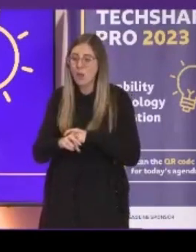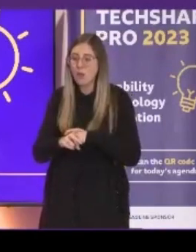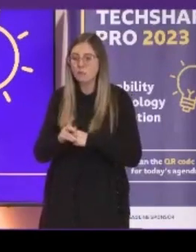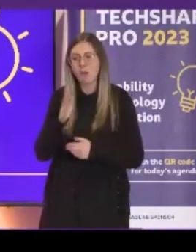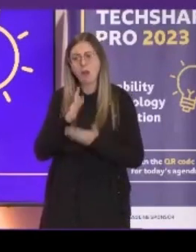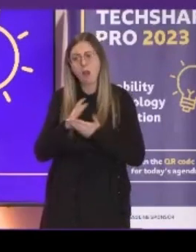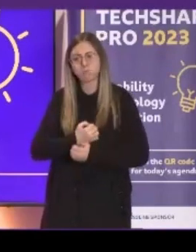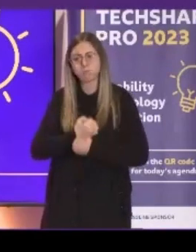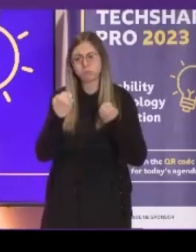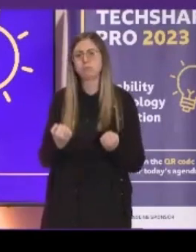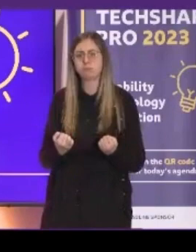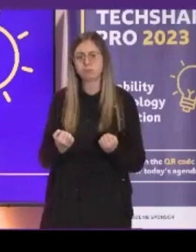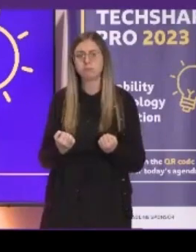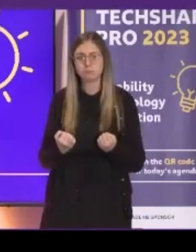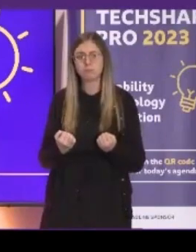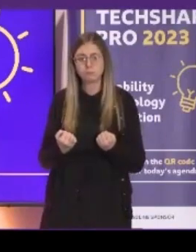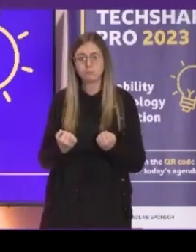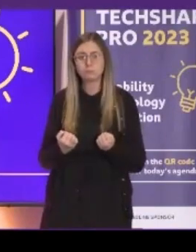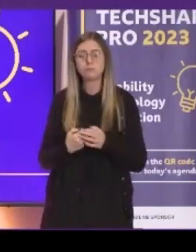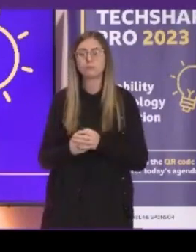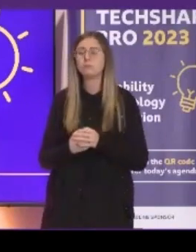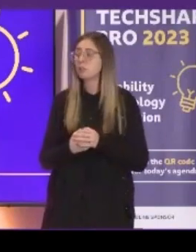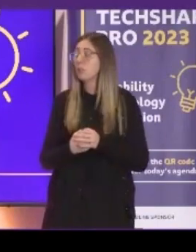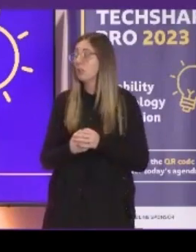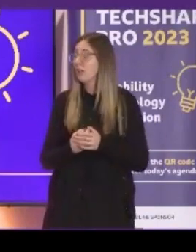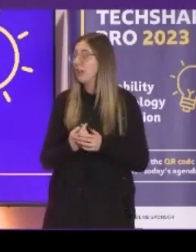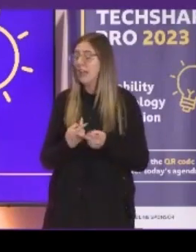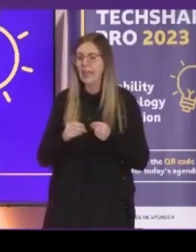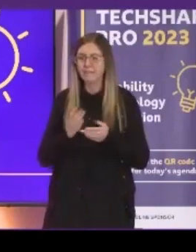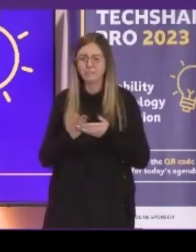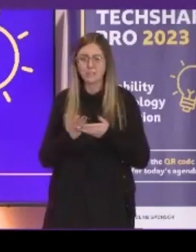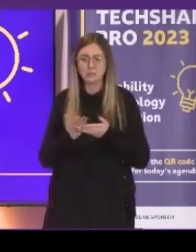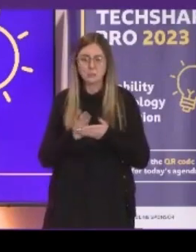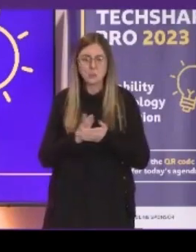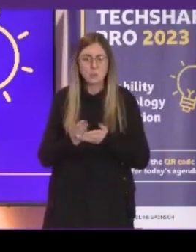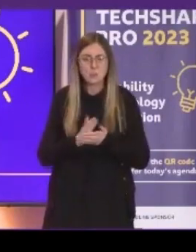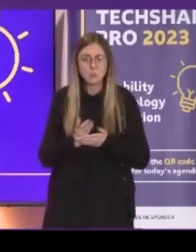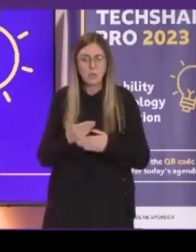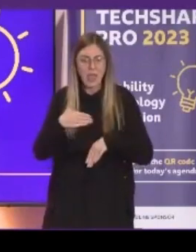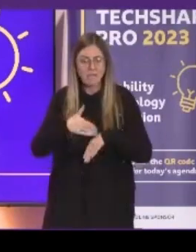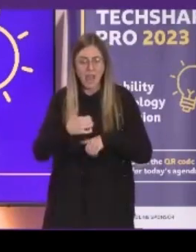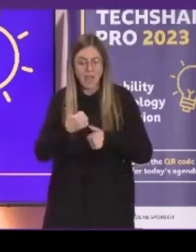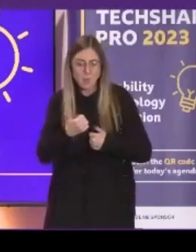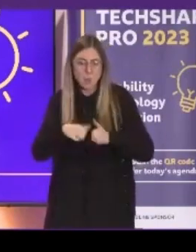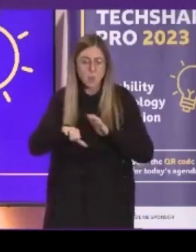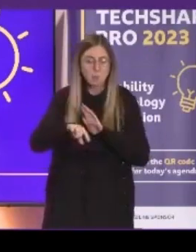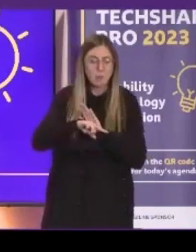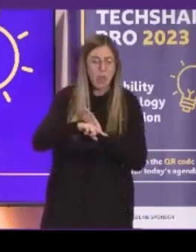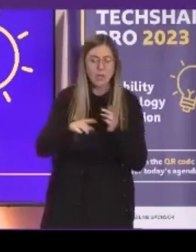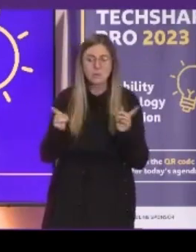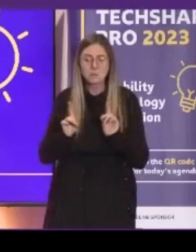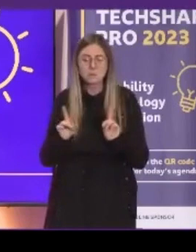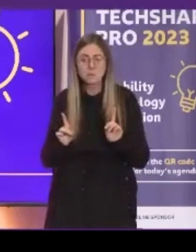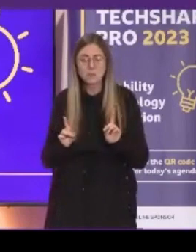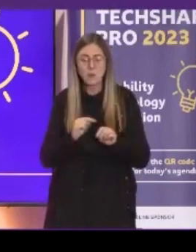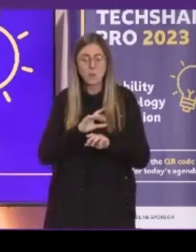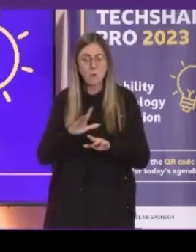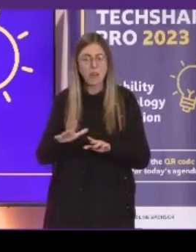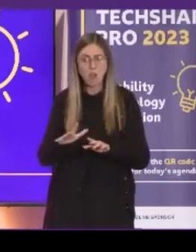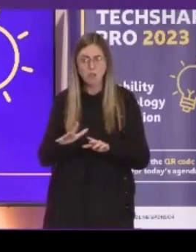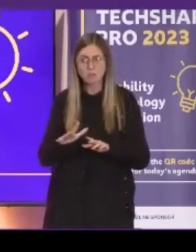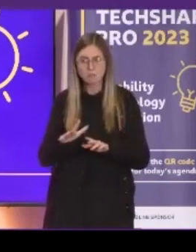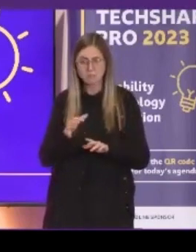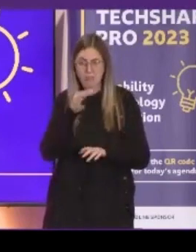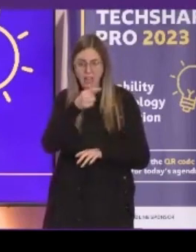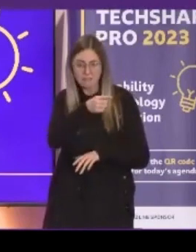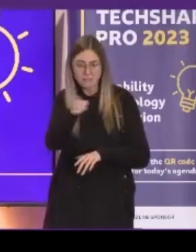powerful, because if people aren't sure about how this is going to impact a product, you do user